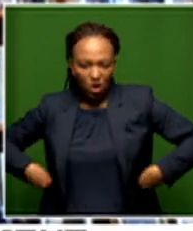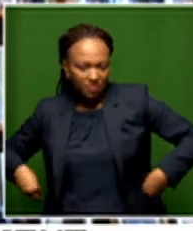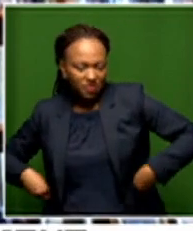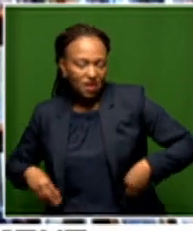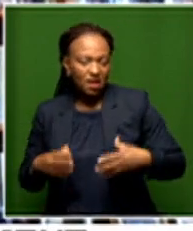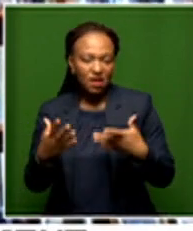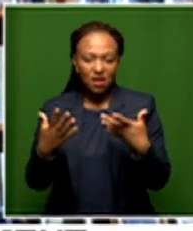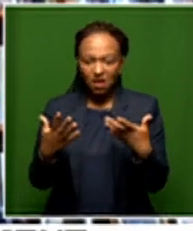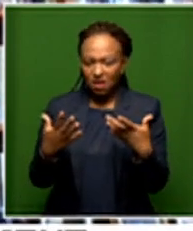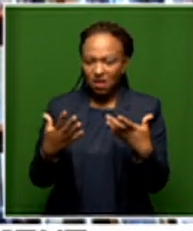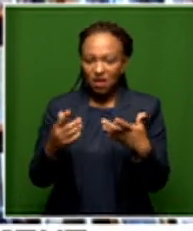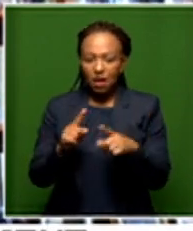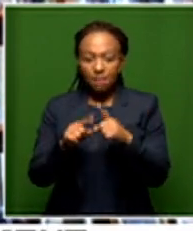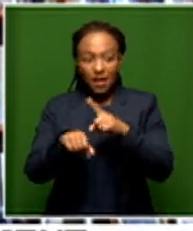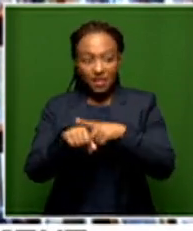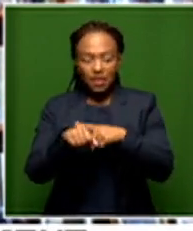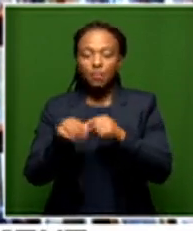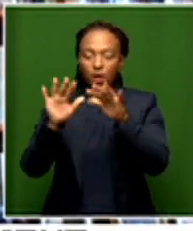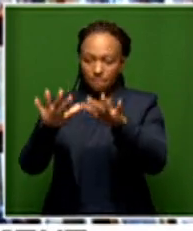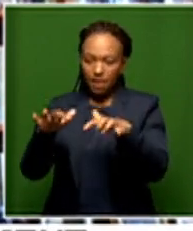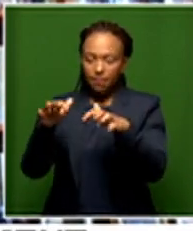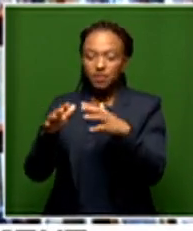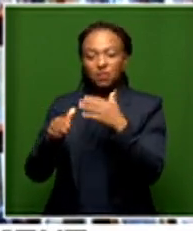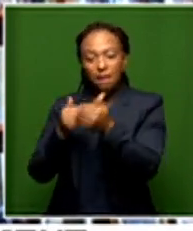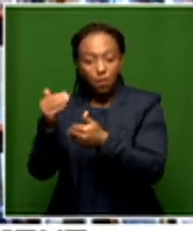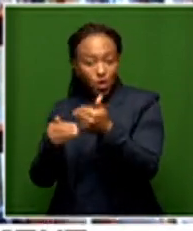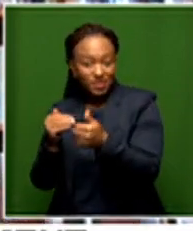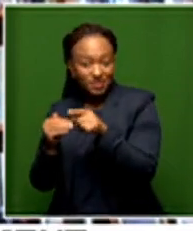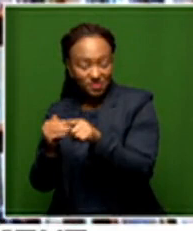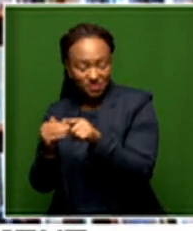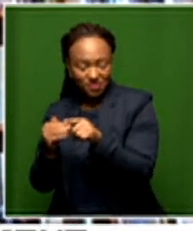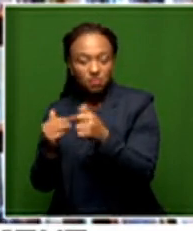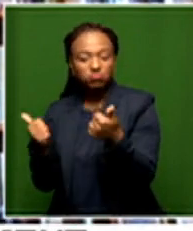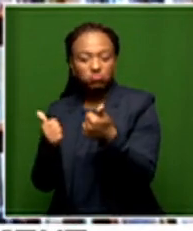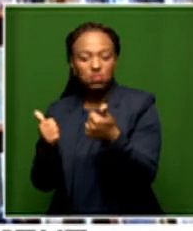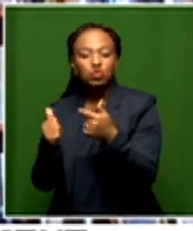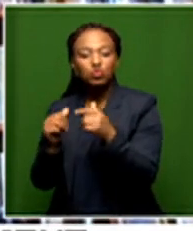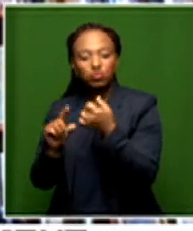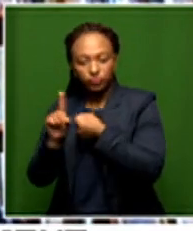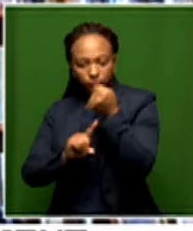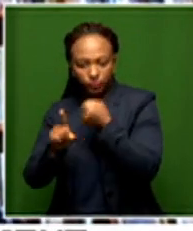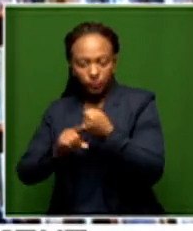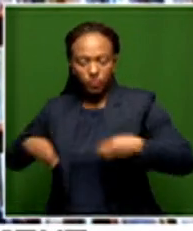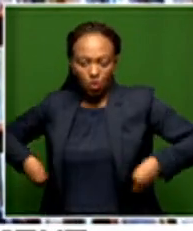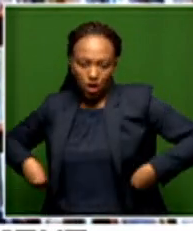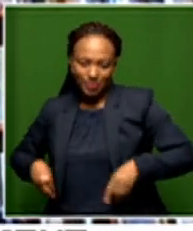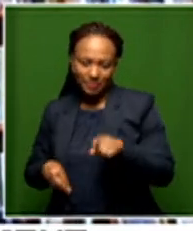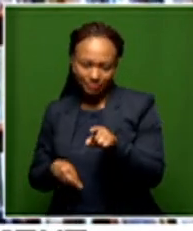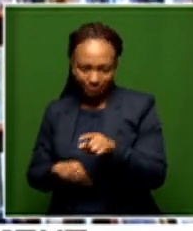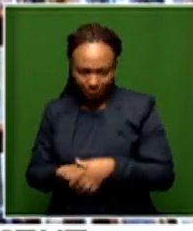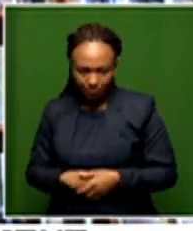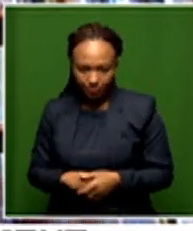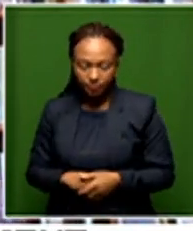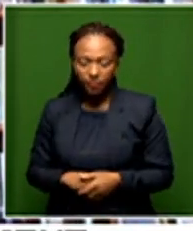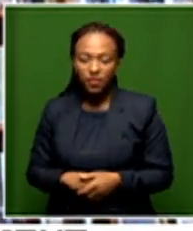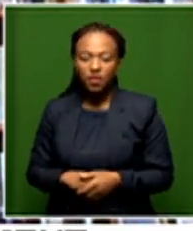imagine by the time it's been through the parliamentary process, through corruption, the expensive form of